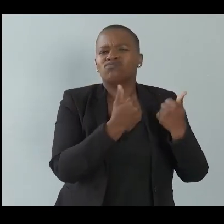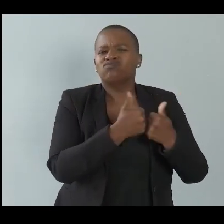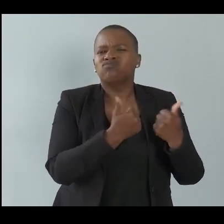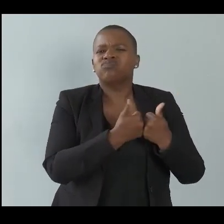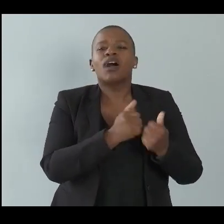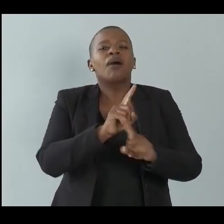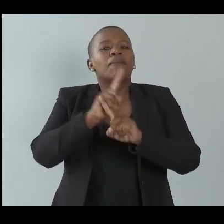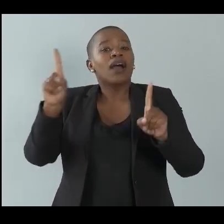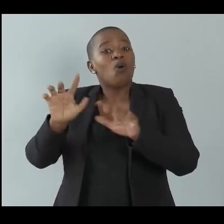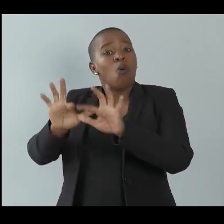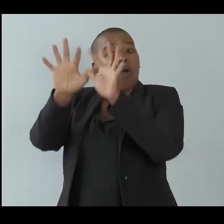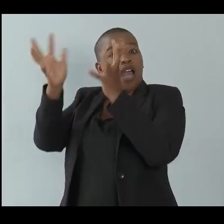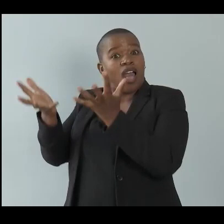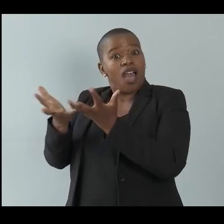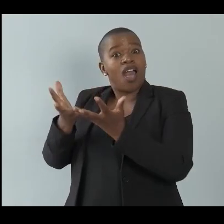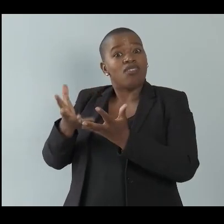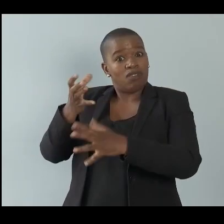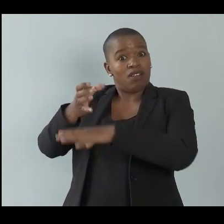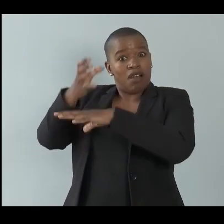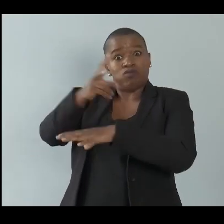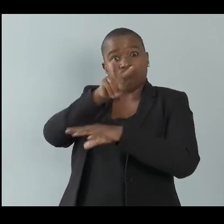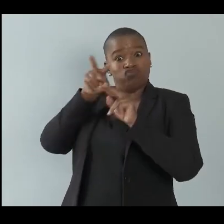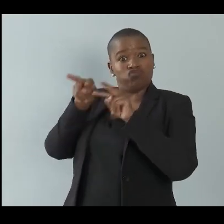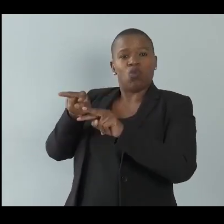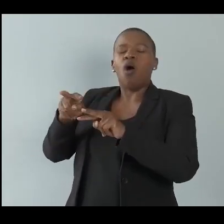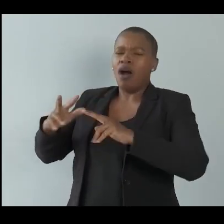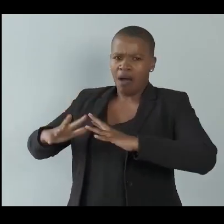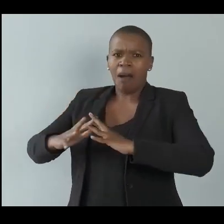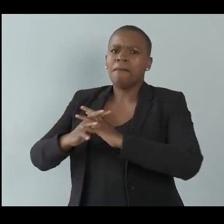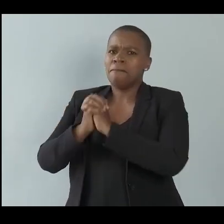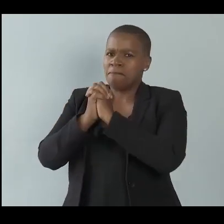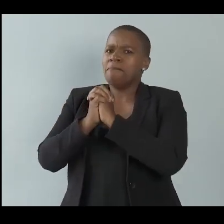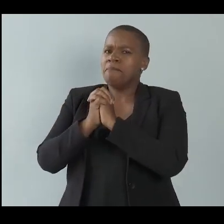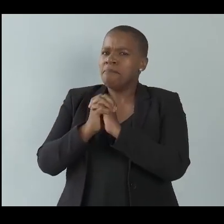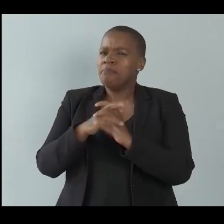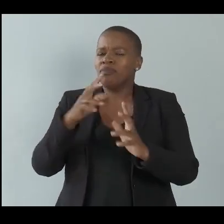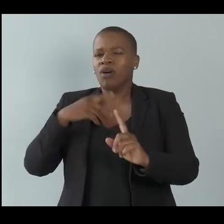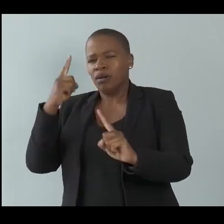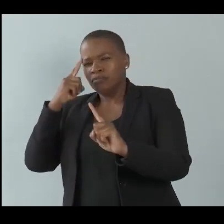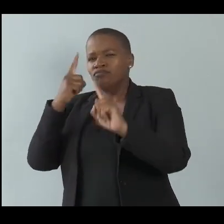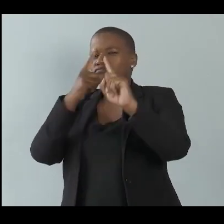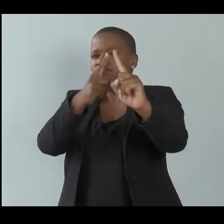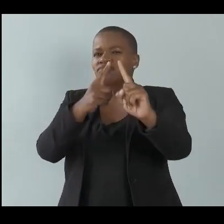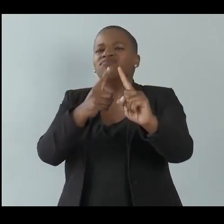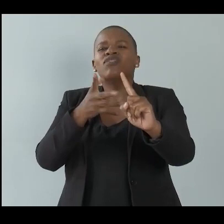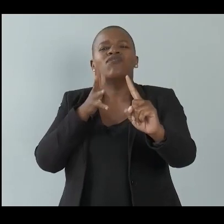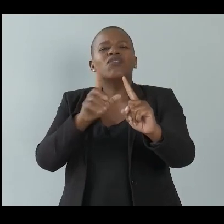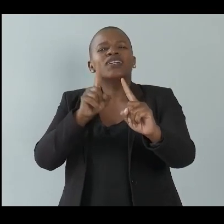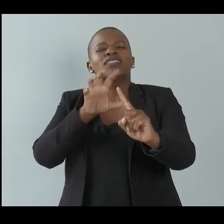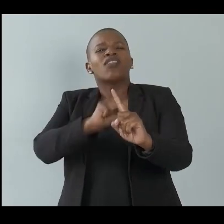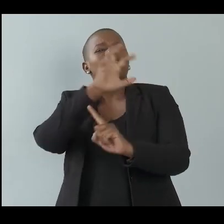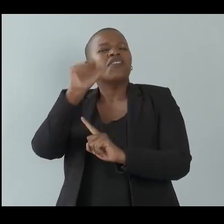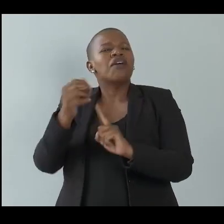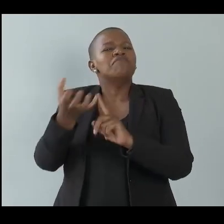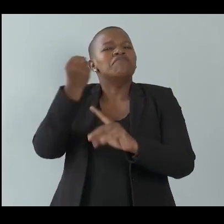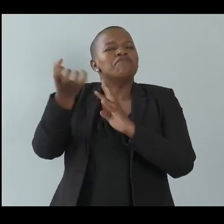of a shared mission. When individuals play for a purpose greater than themselves, the outcomes achieved become extraordinary